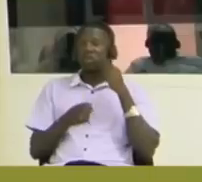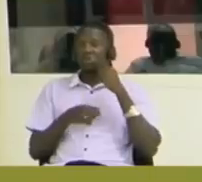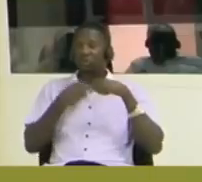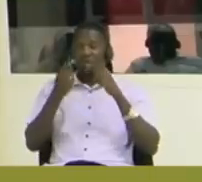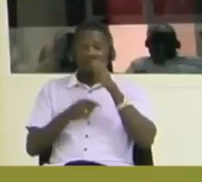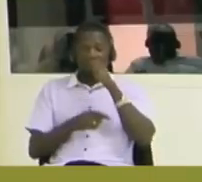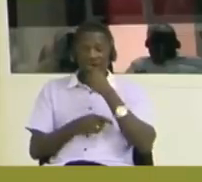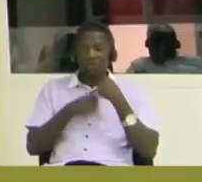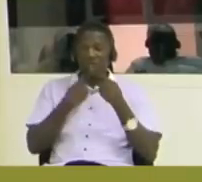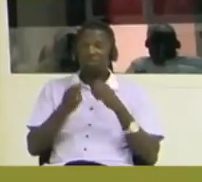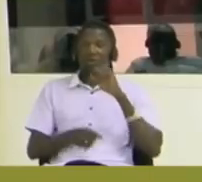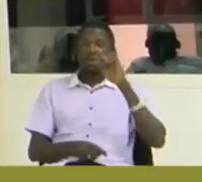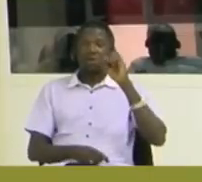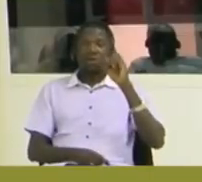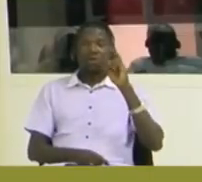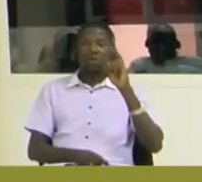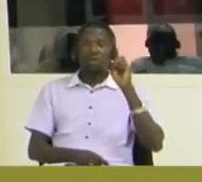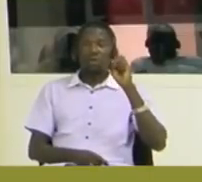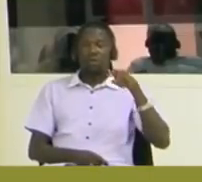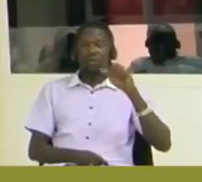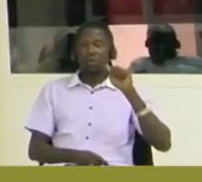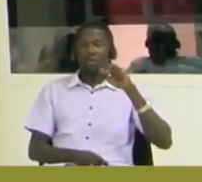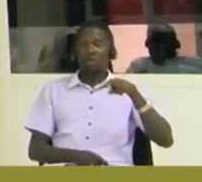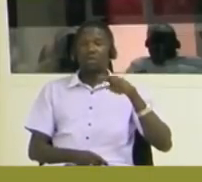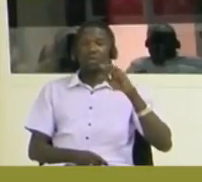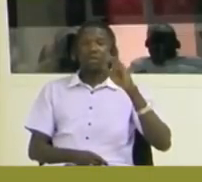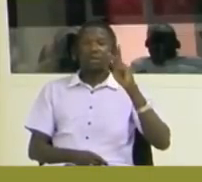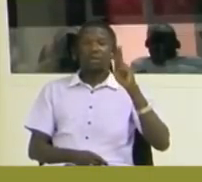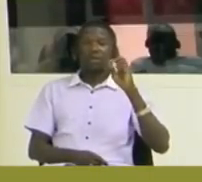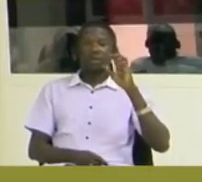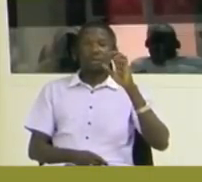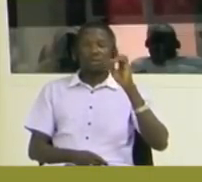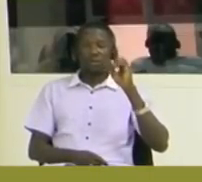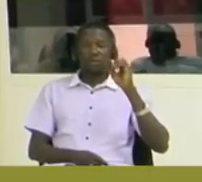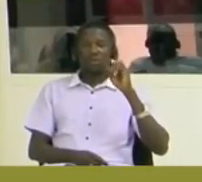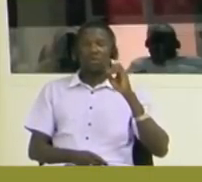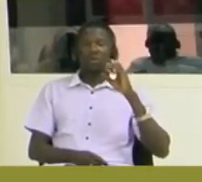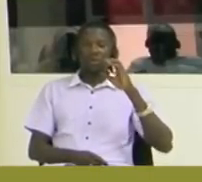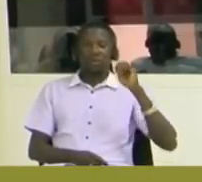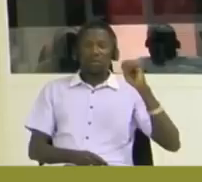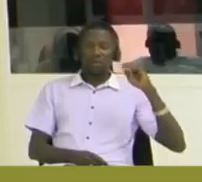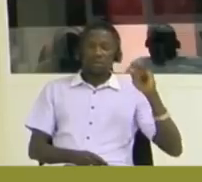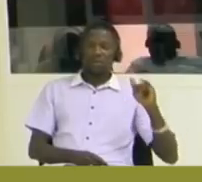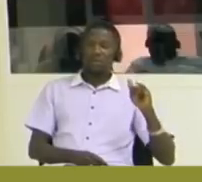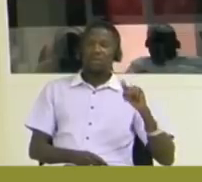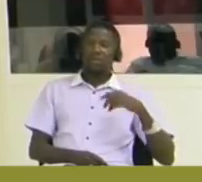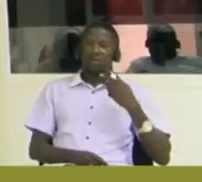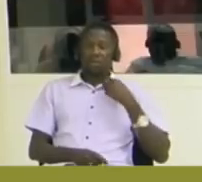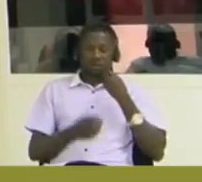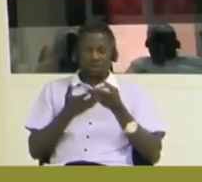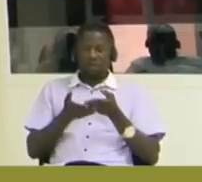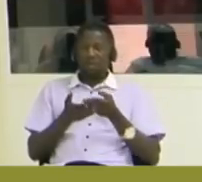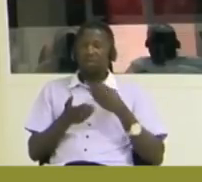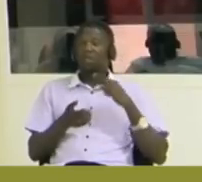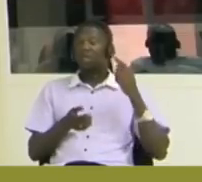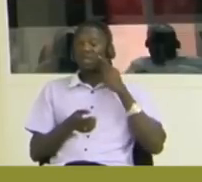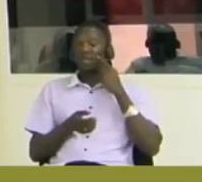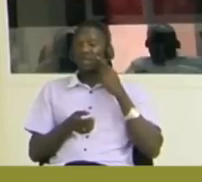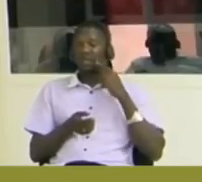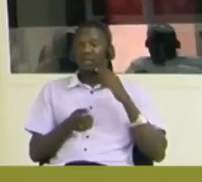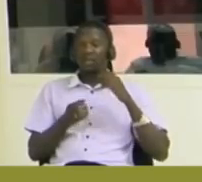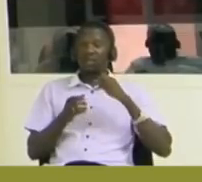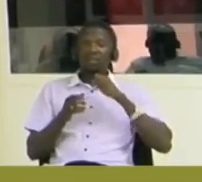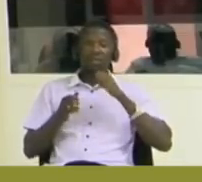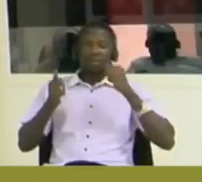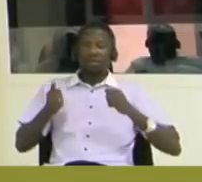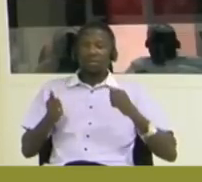Ceesay, where I was named, on that day, Chairman Jame was due to travel. However, a guard of honor was